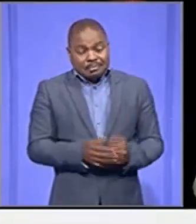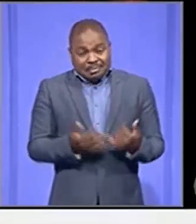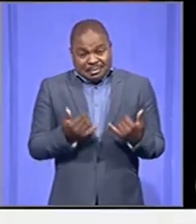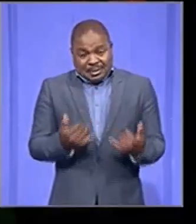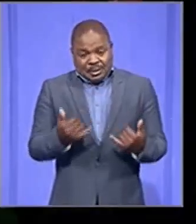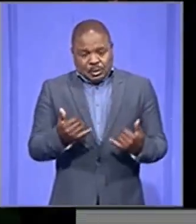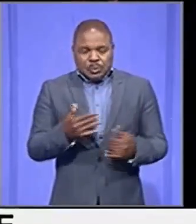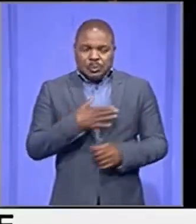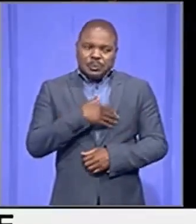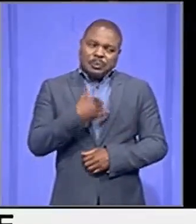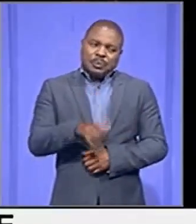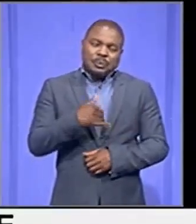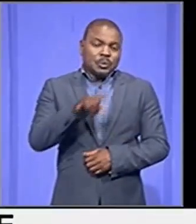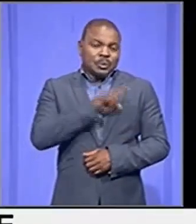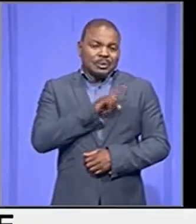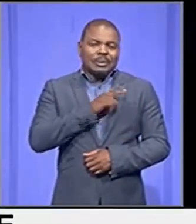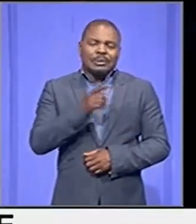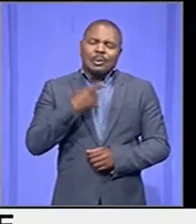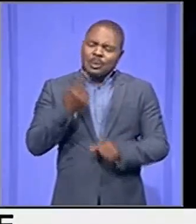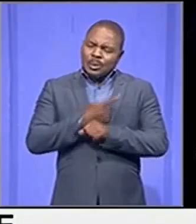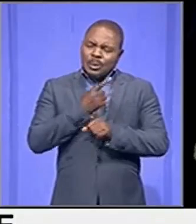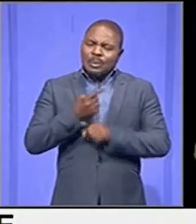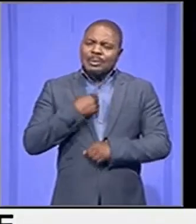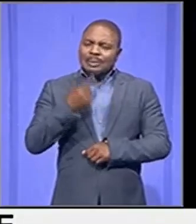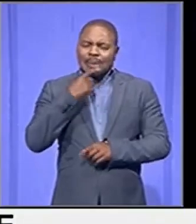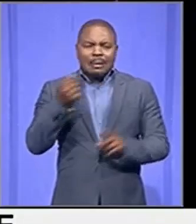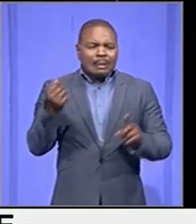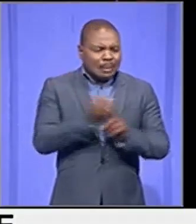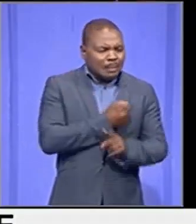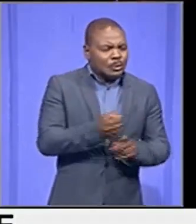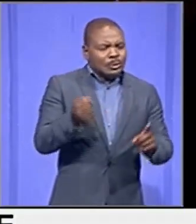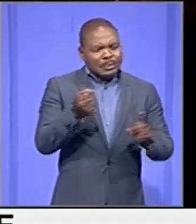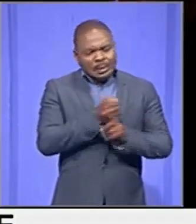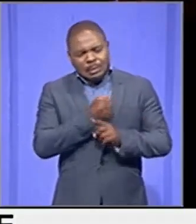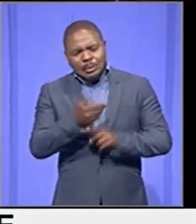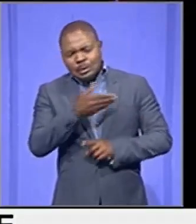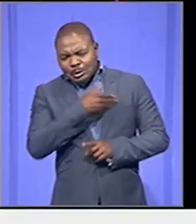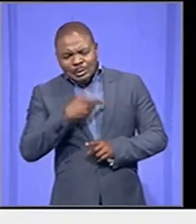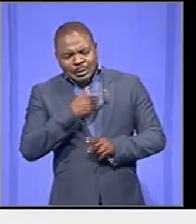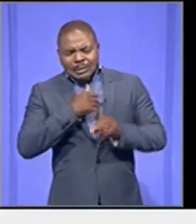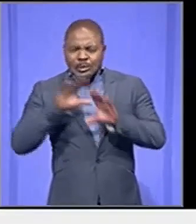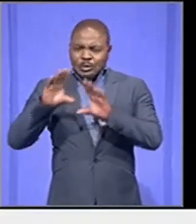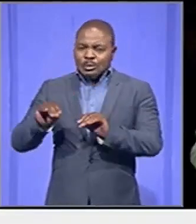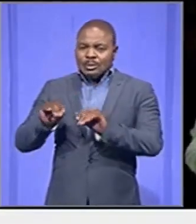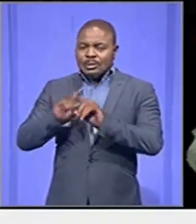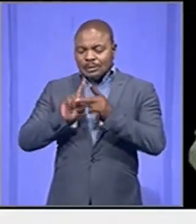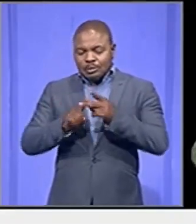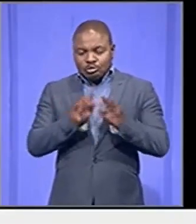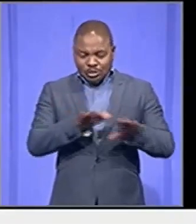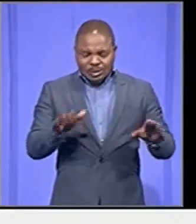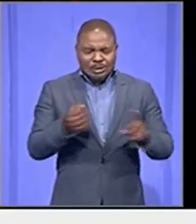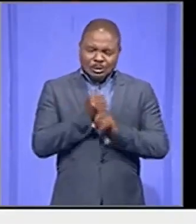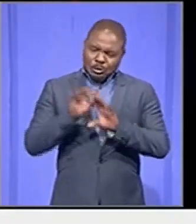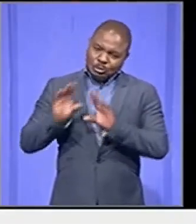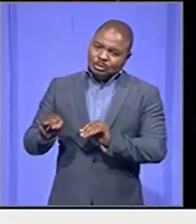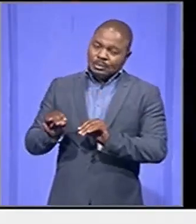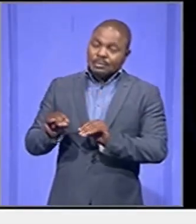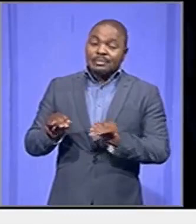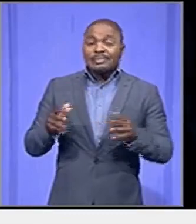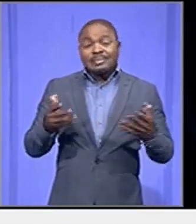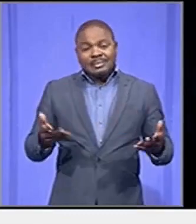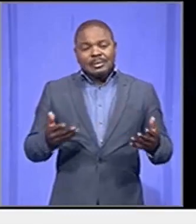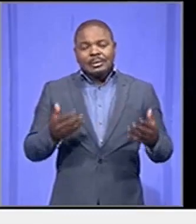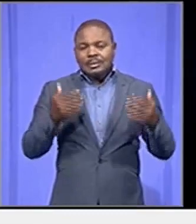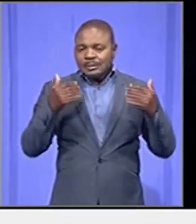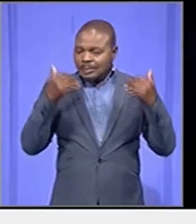jwale in as much as re hatella taba ya tlhekefetso ya basadi ntse re sa se morao le bana ke ntho e leng hore e